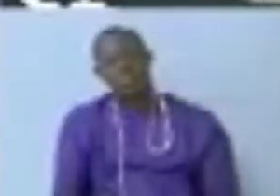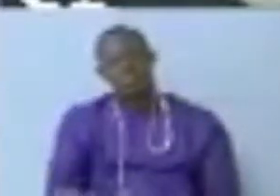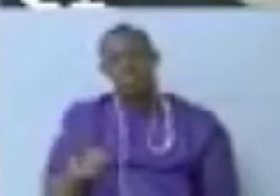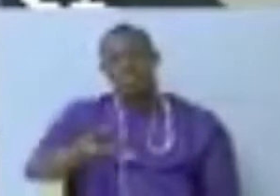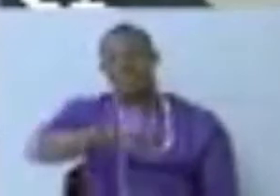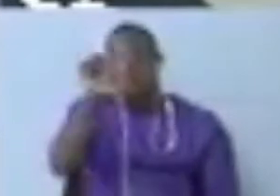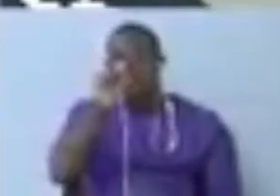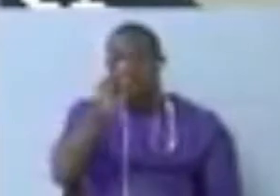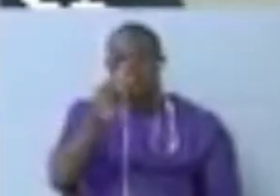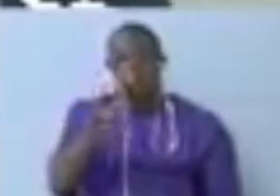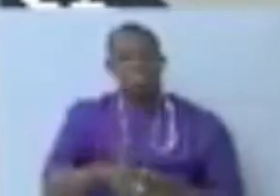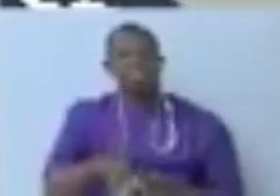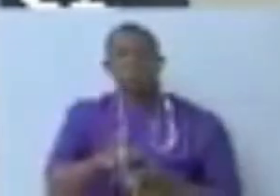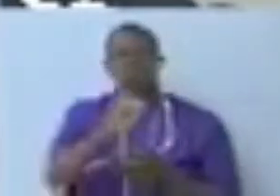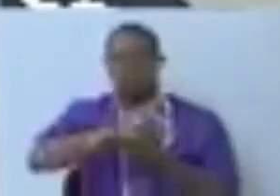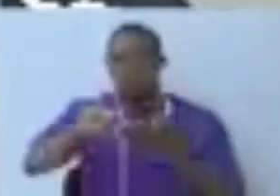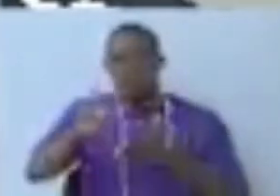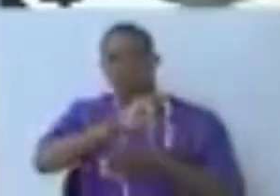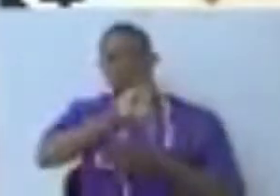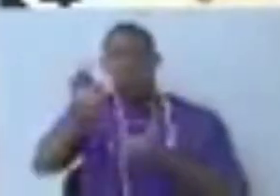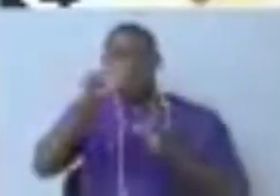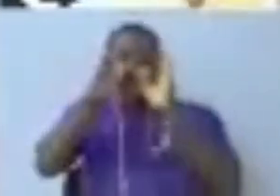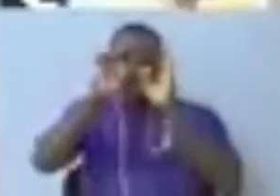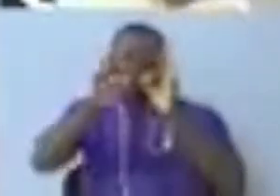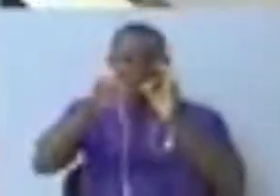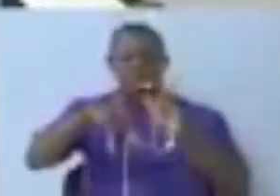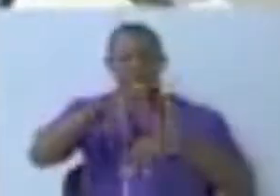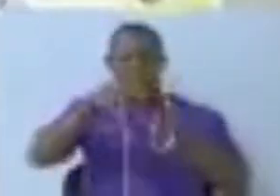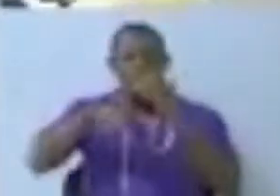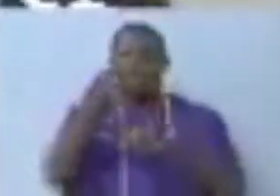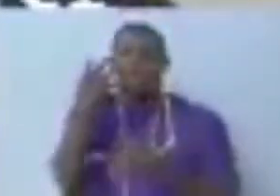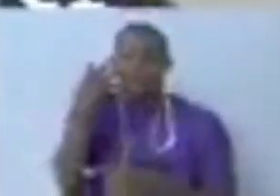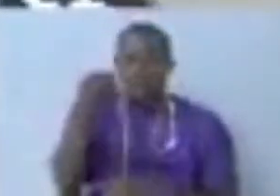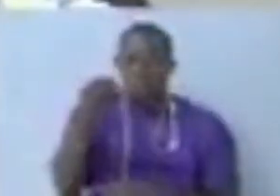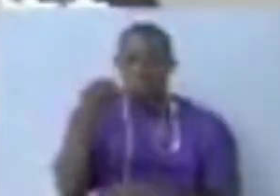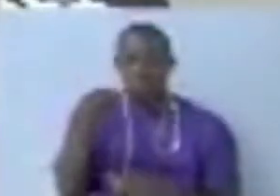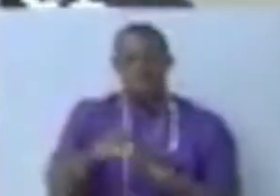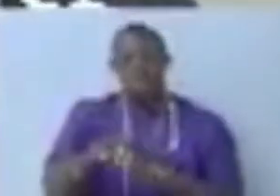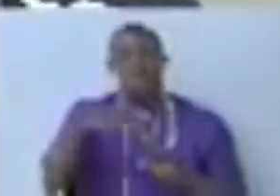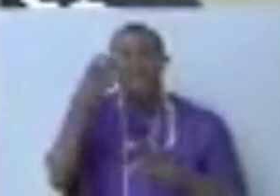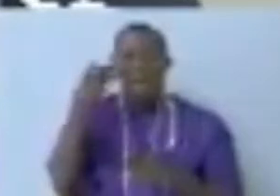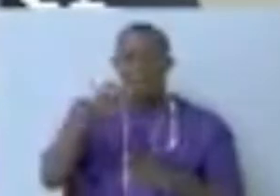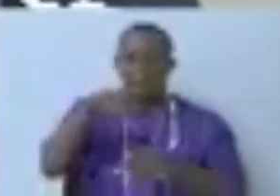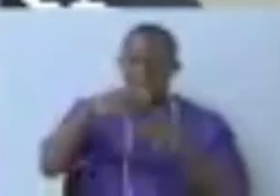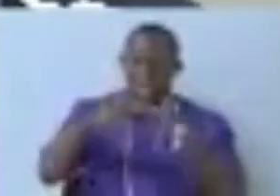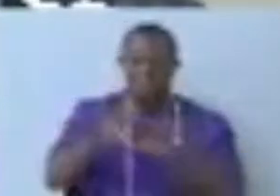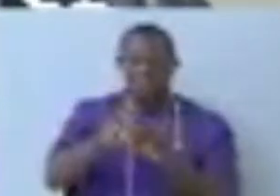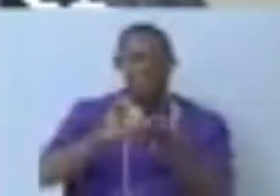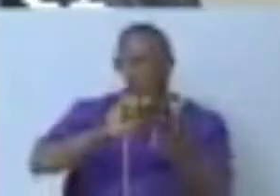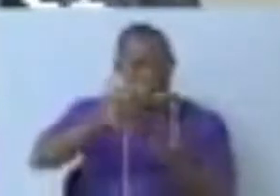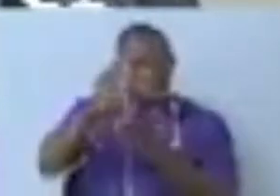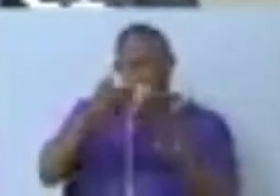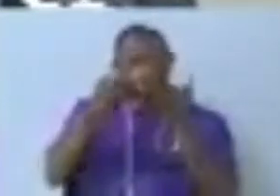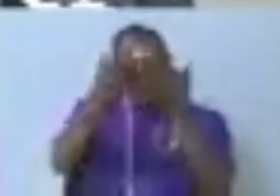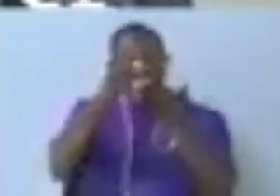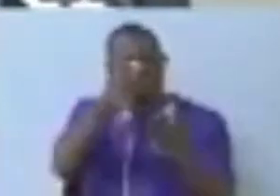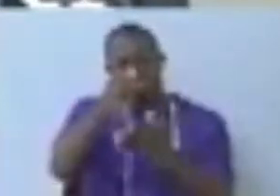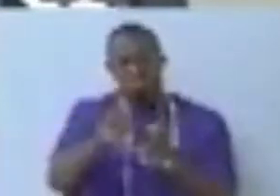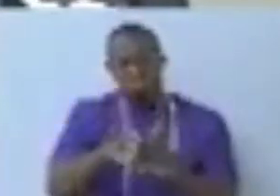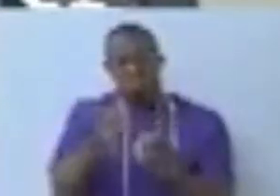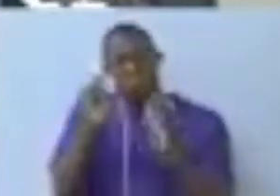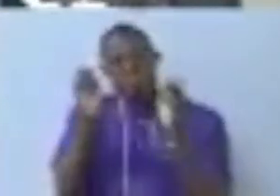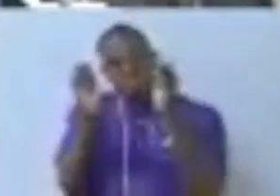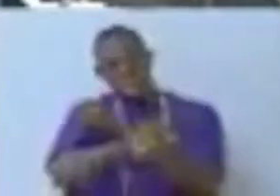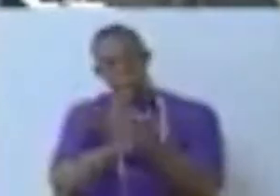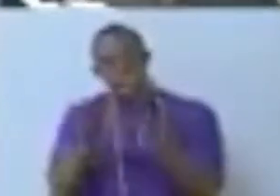you offer no explanation as to how the instructions given to you ended up with the Chief